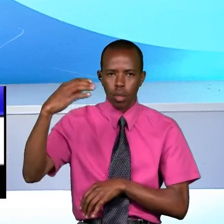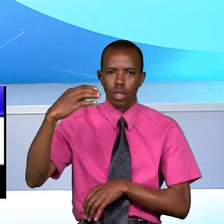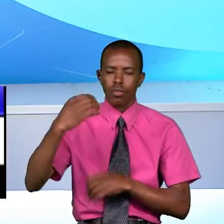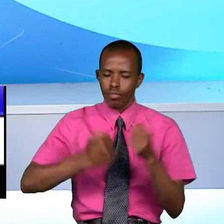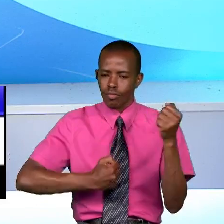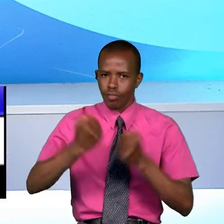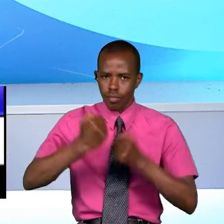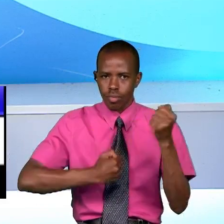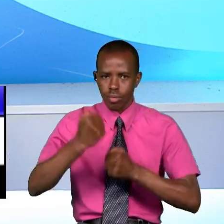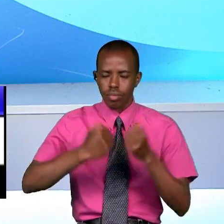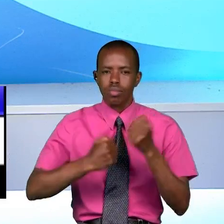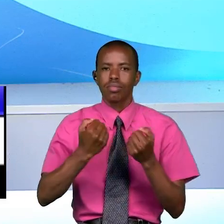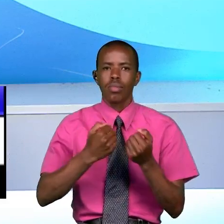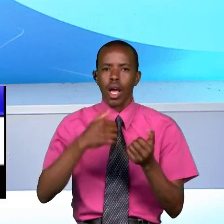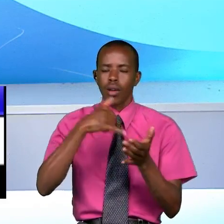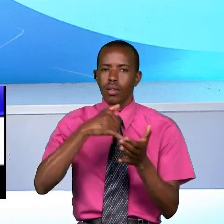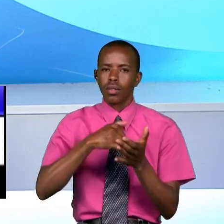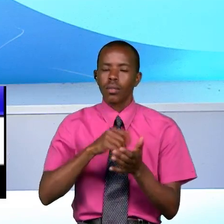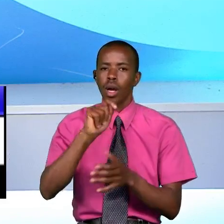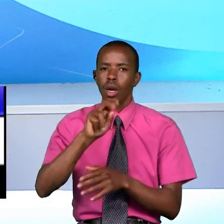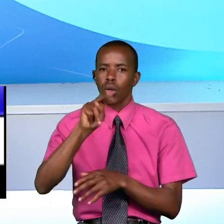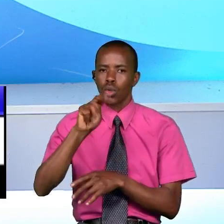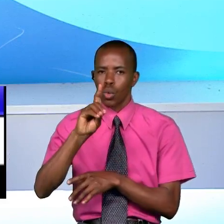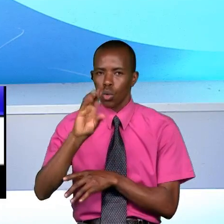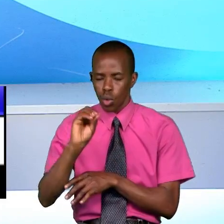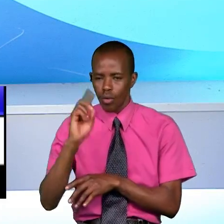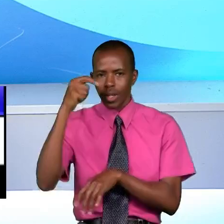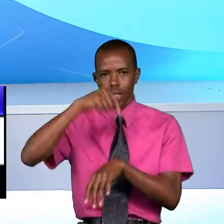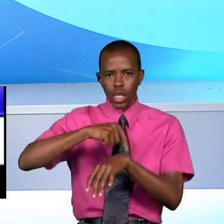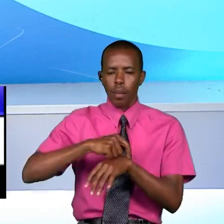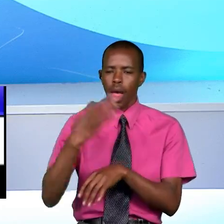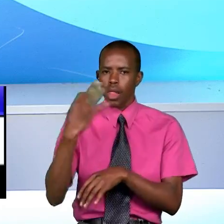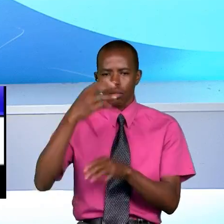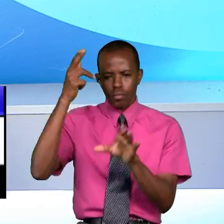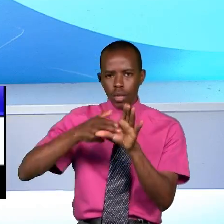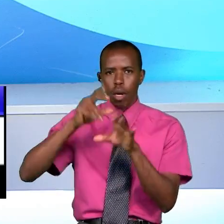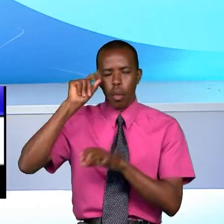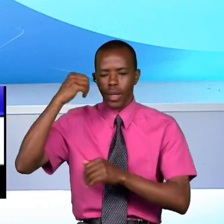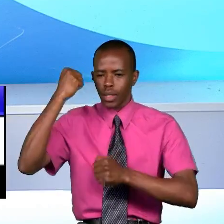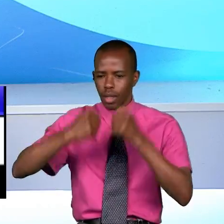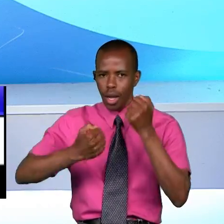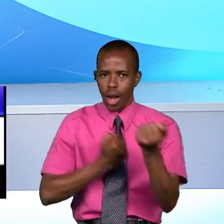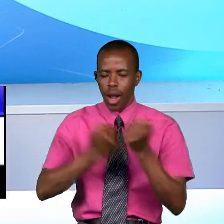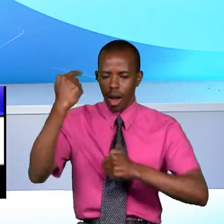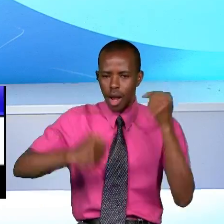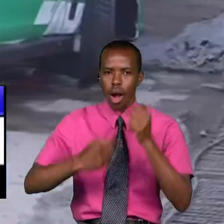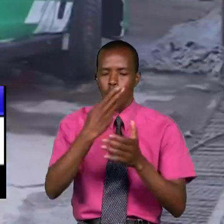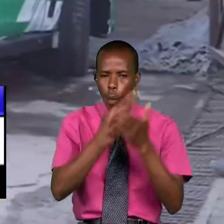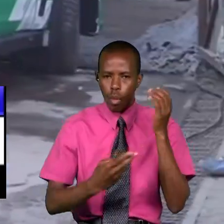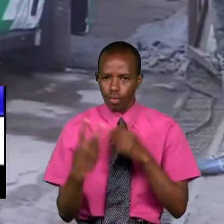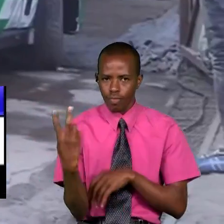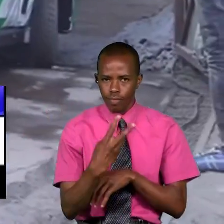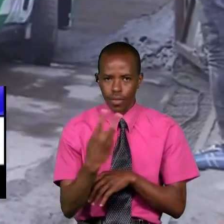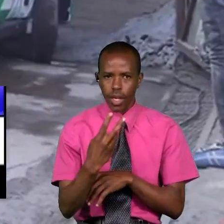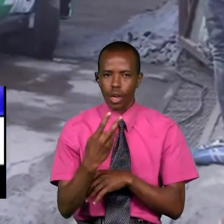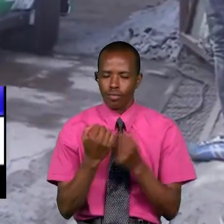currently topped by Carl Flash Tundo. This is the first time the three are taking part in the Mombasa Rally. Both Kimathi and Wahome